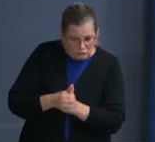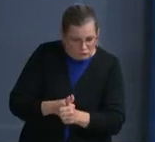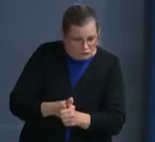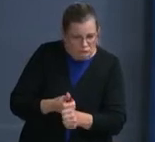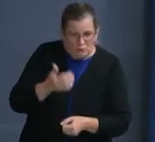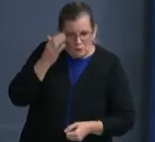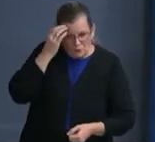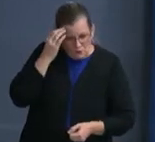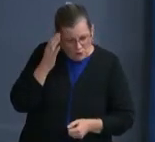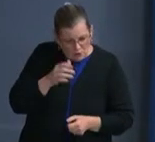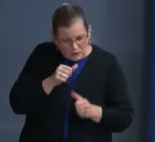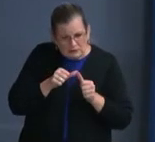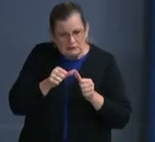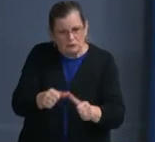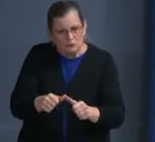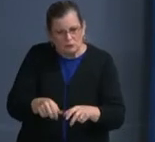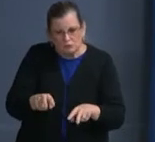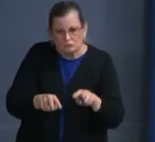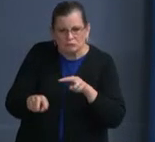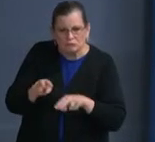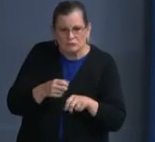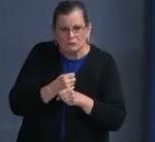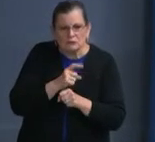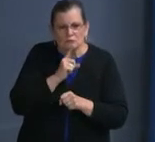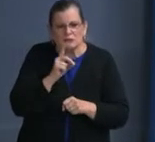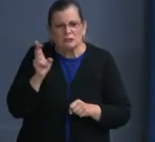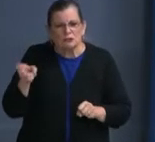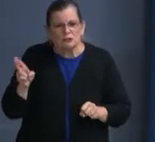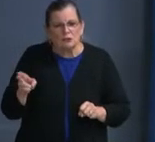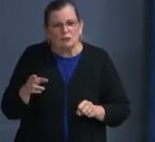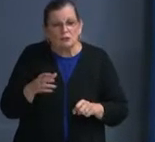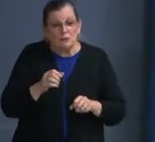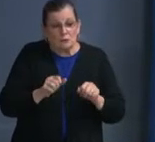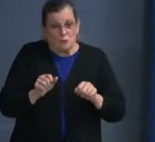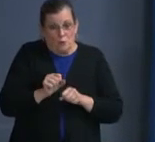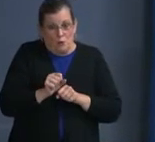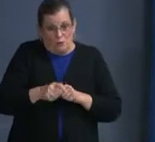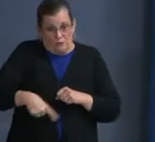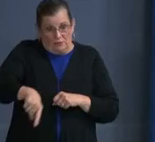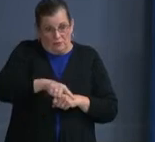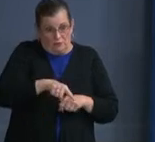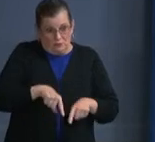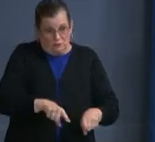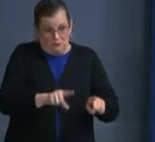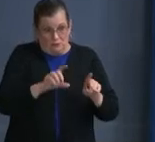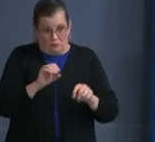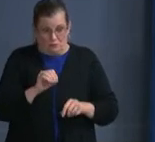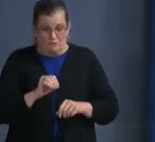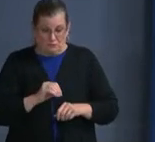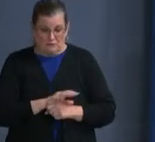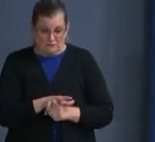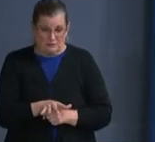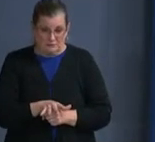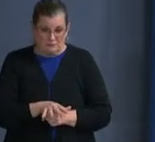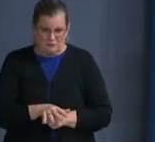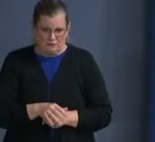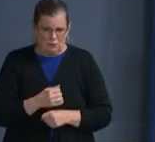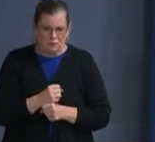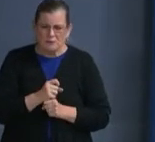will continue to look at their history with working with us during this pandemic to make